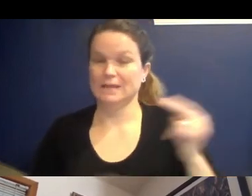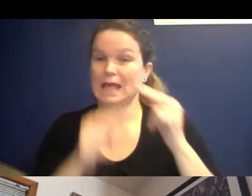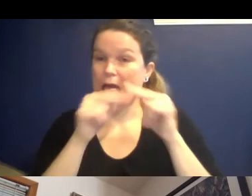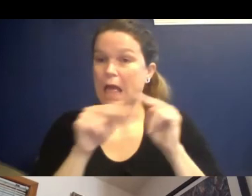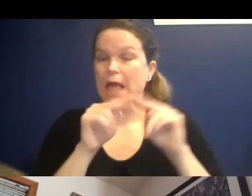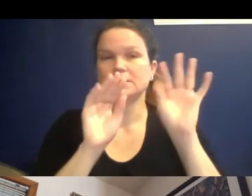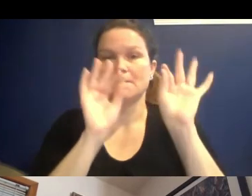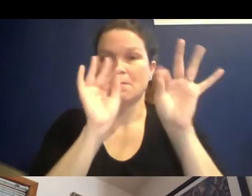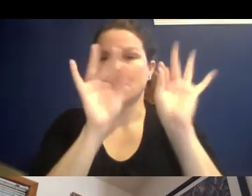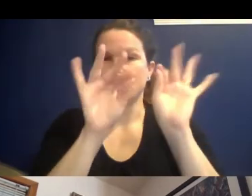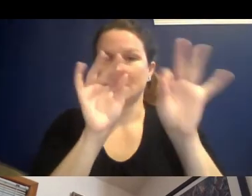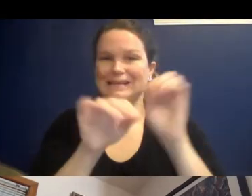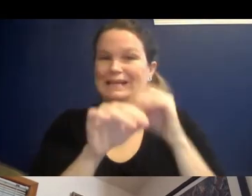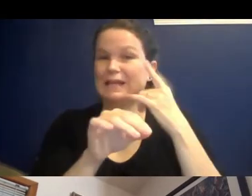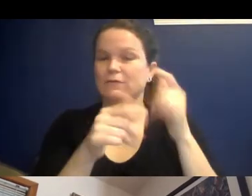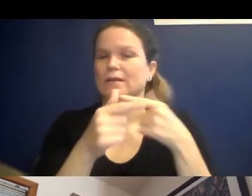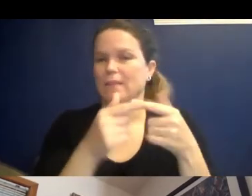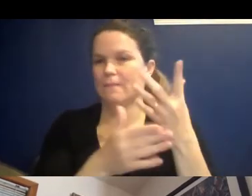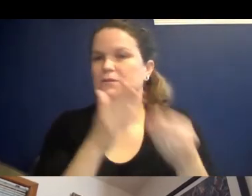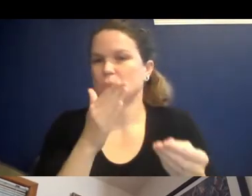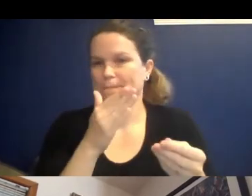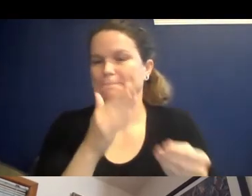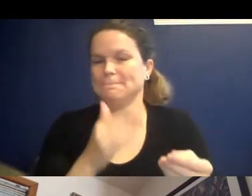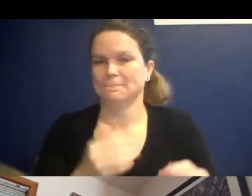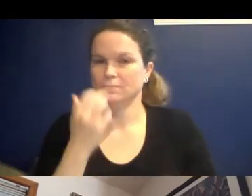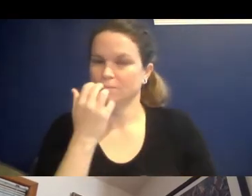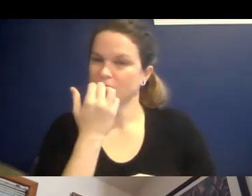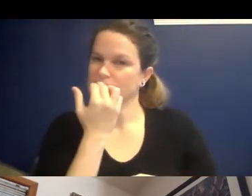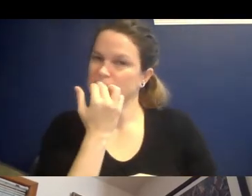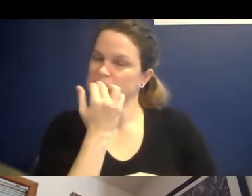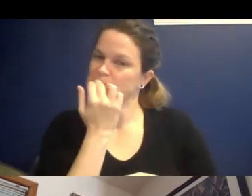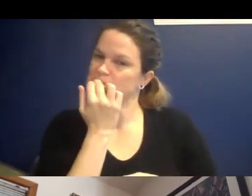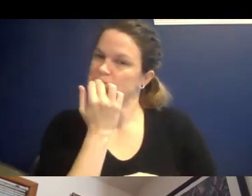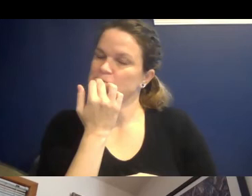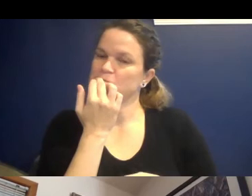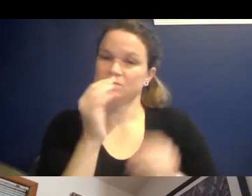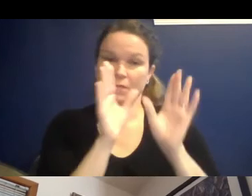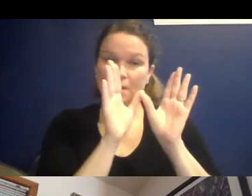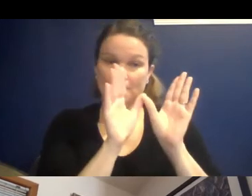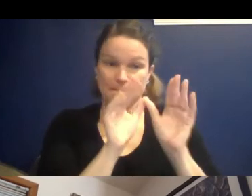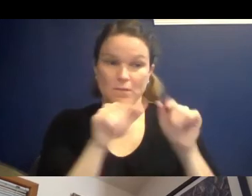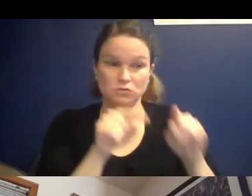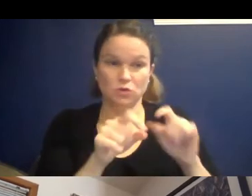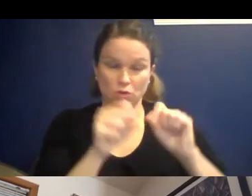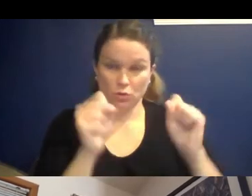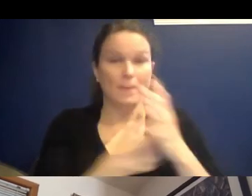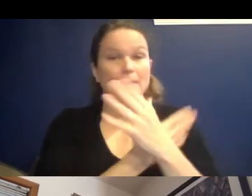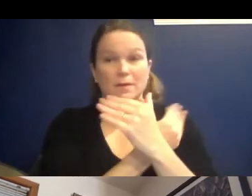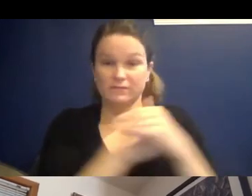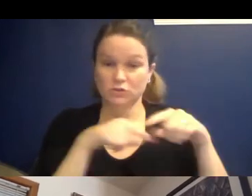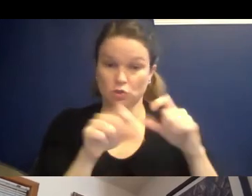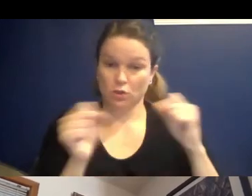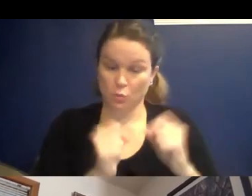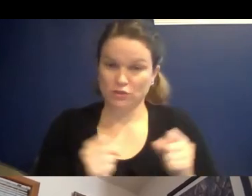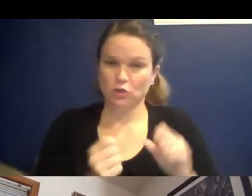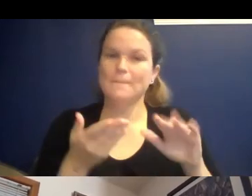Northern California and then die. So all of the ones that overwintered die, but a new generation of butterflies emerges